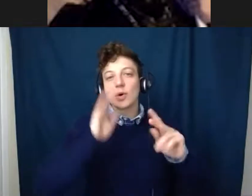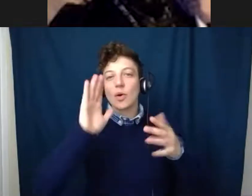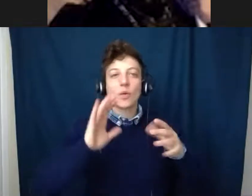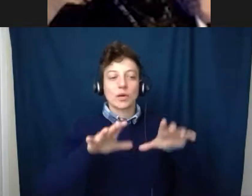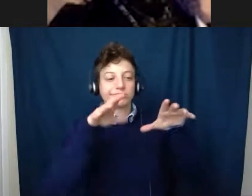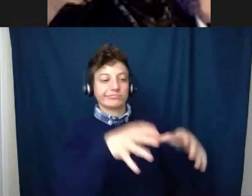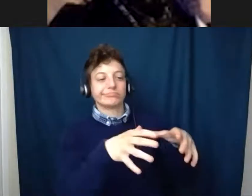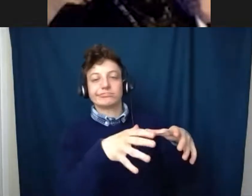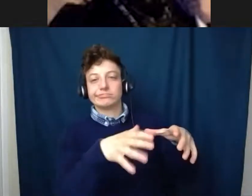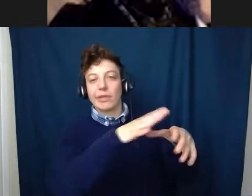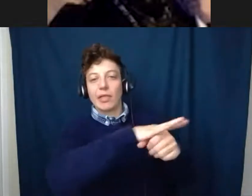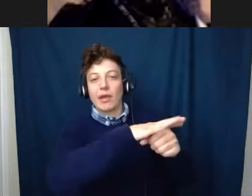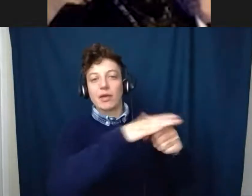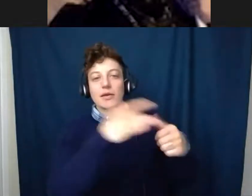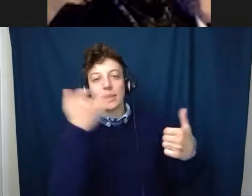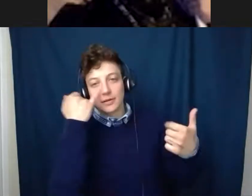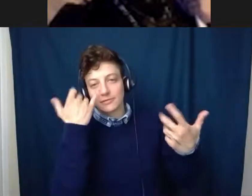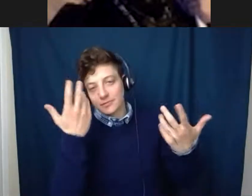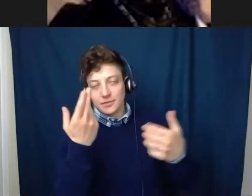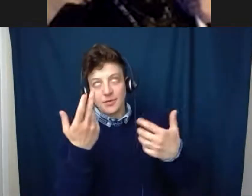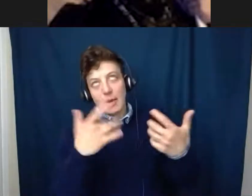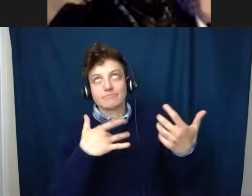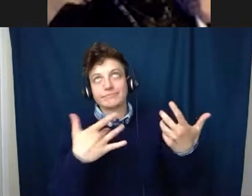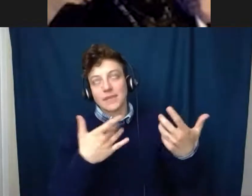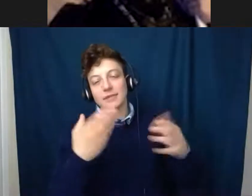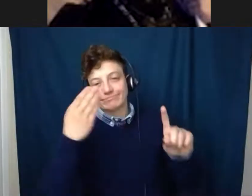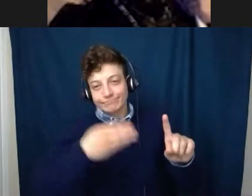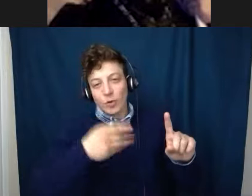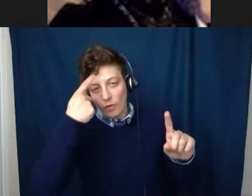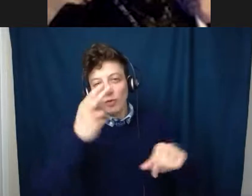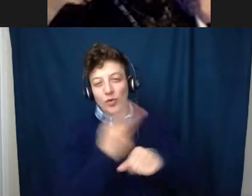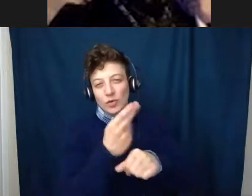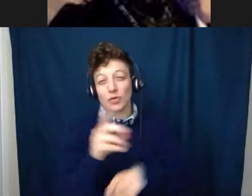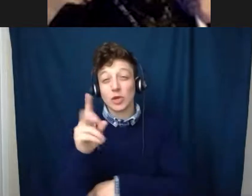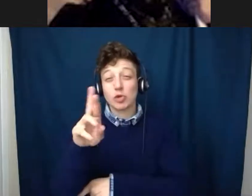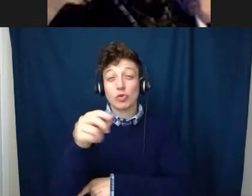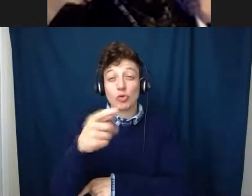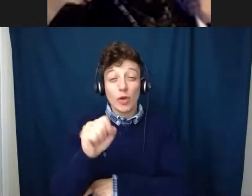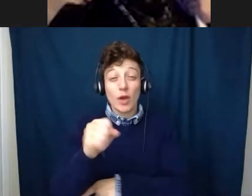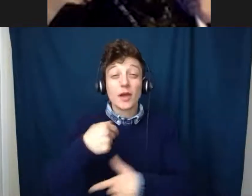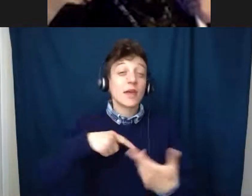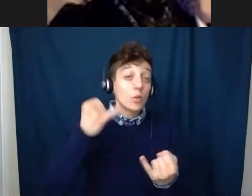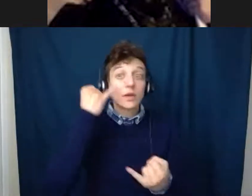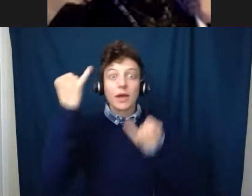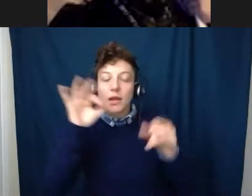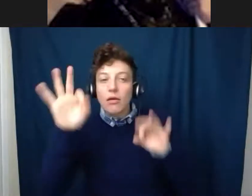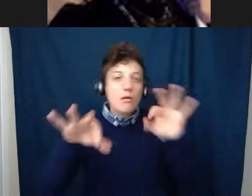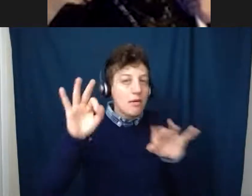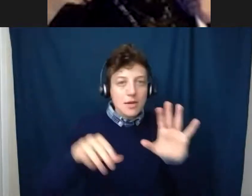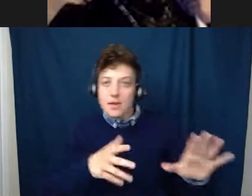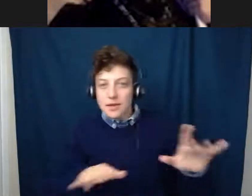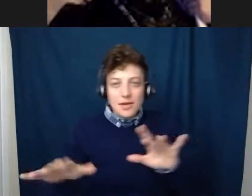speaking, in that area of the city. And we've kicked around the idea, and I don't know if we're allowed to do this, and I want to know if we